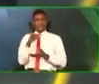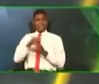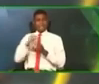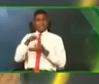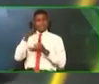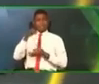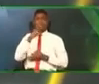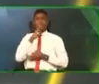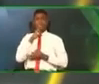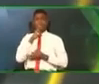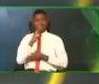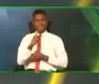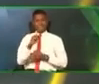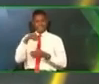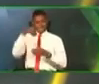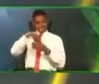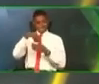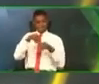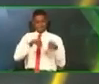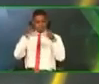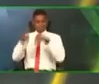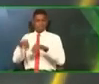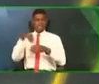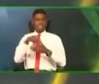is hosted in a body.